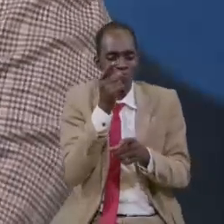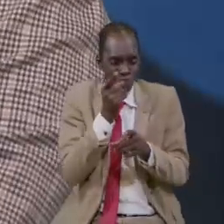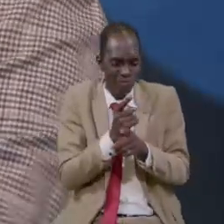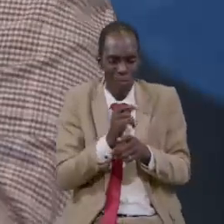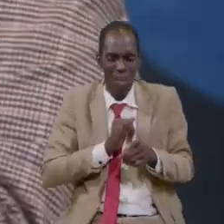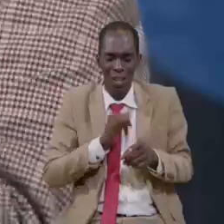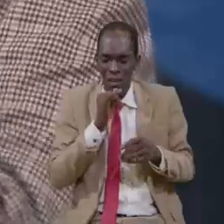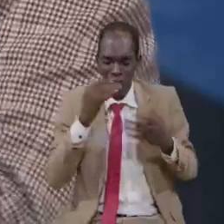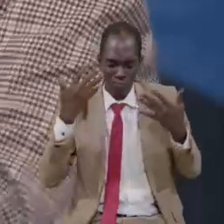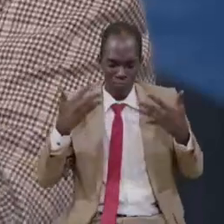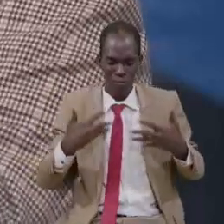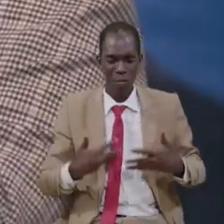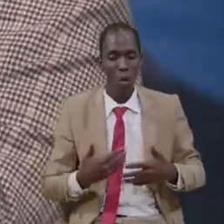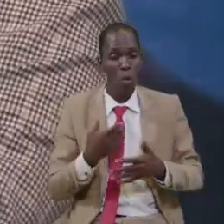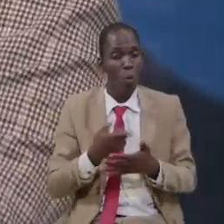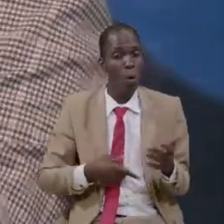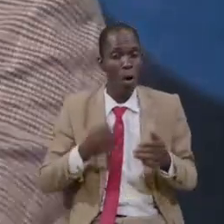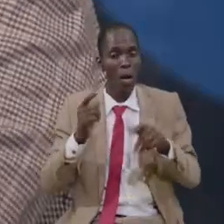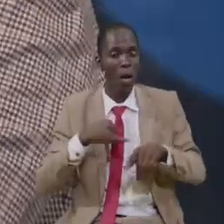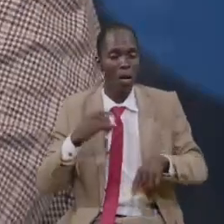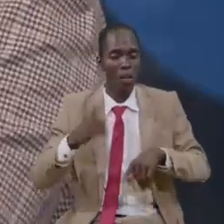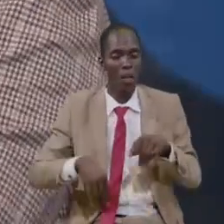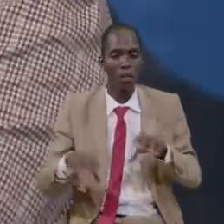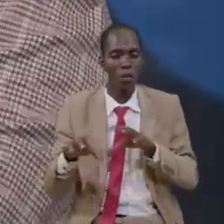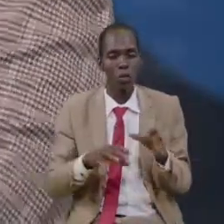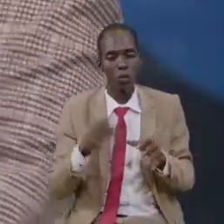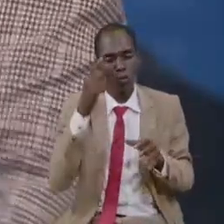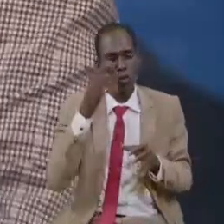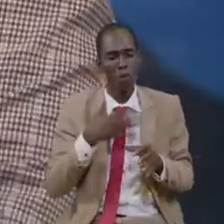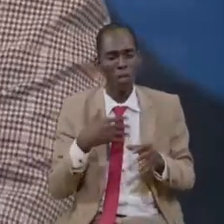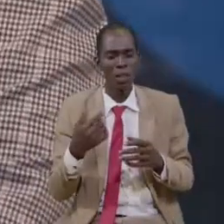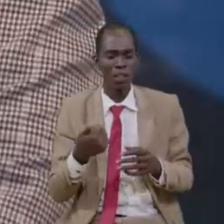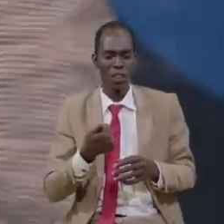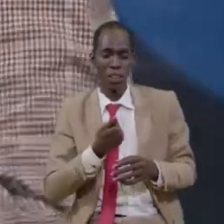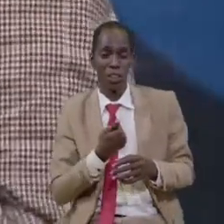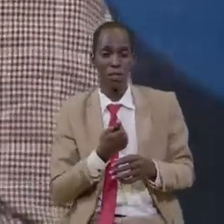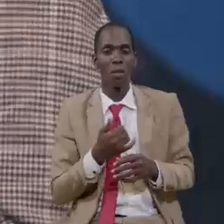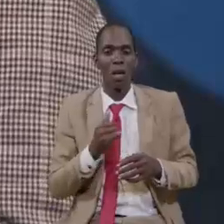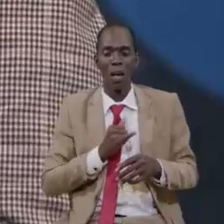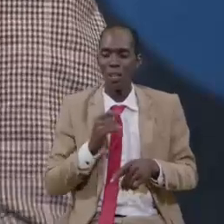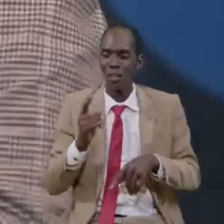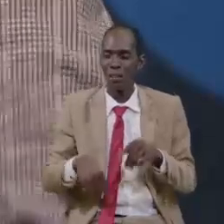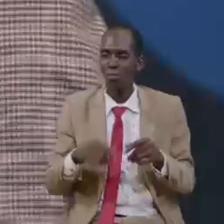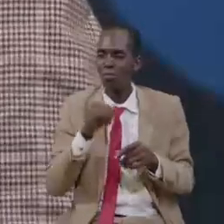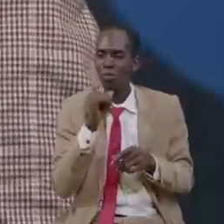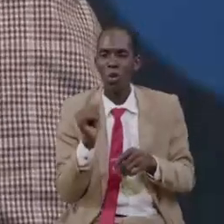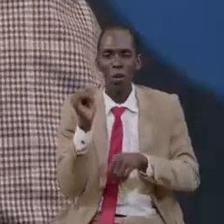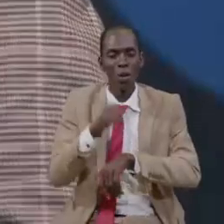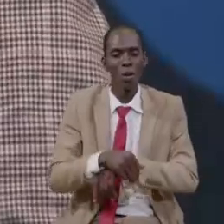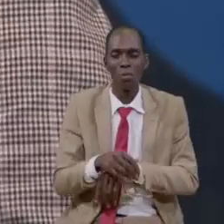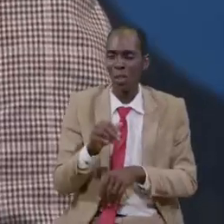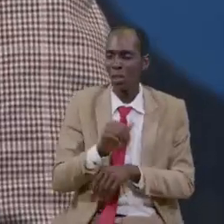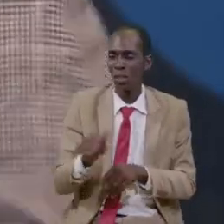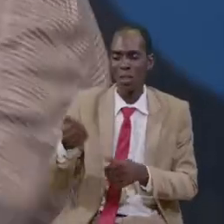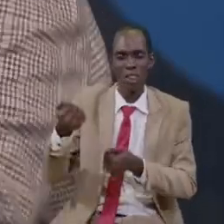for myself, I couldn't overcome the slave driver by myself. They have the whip